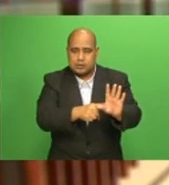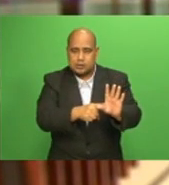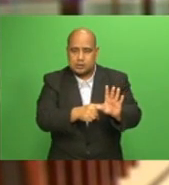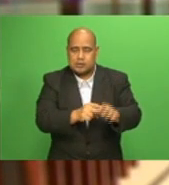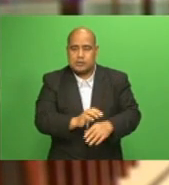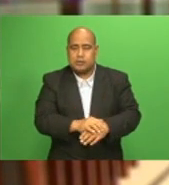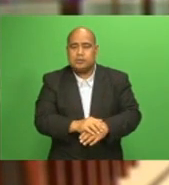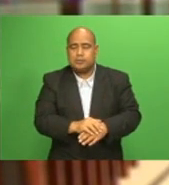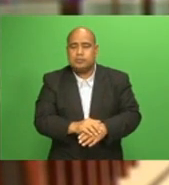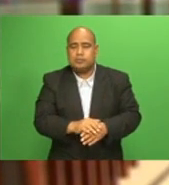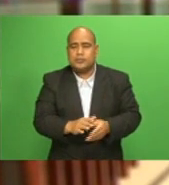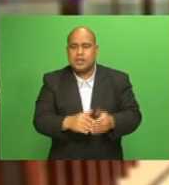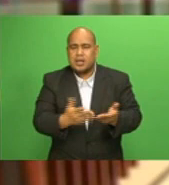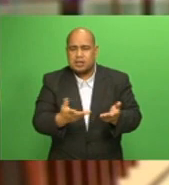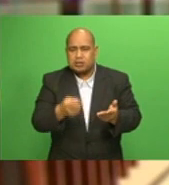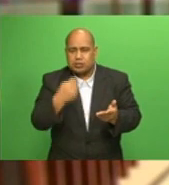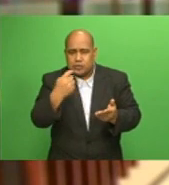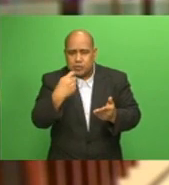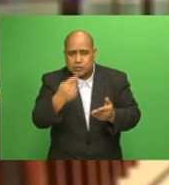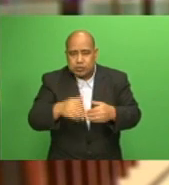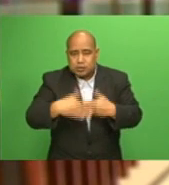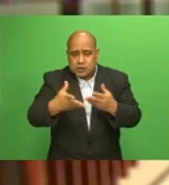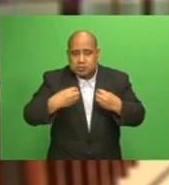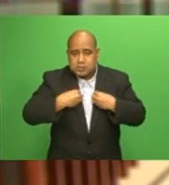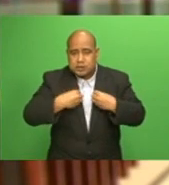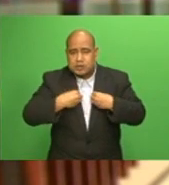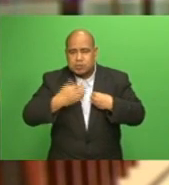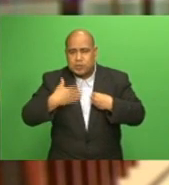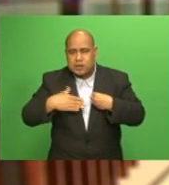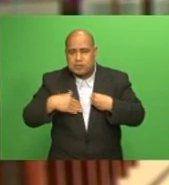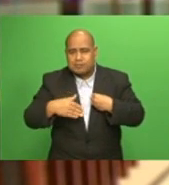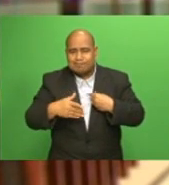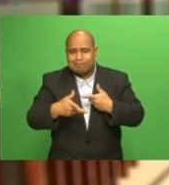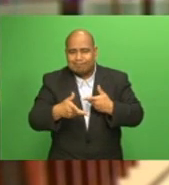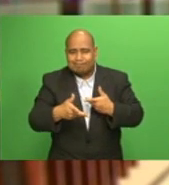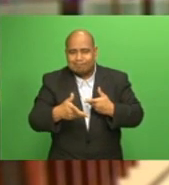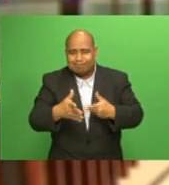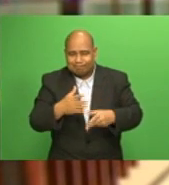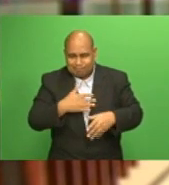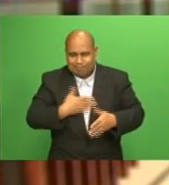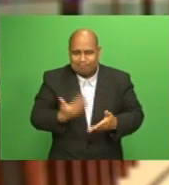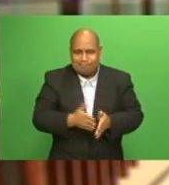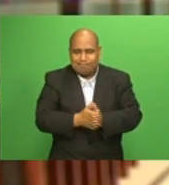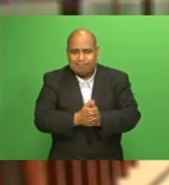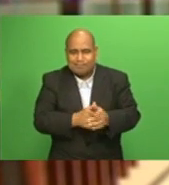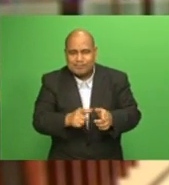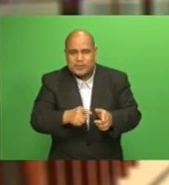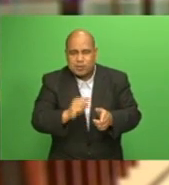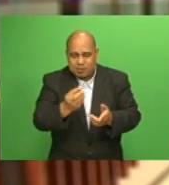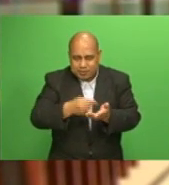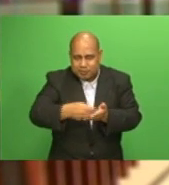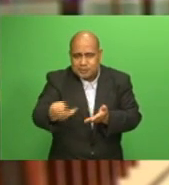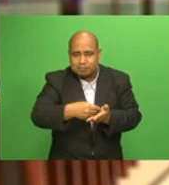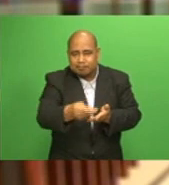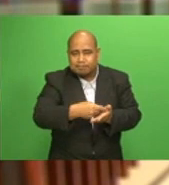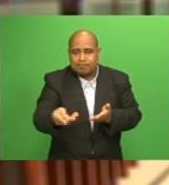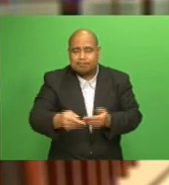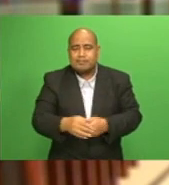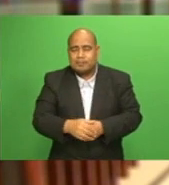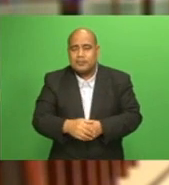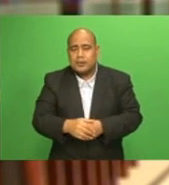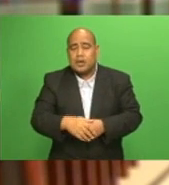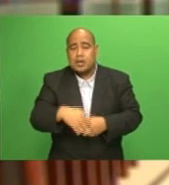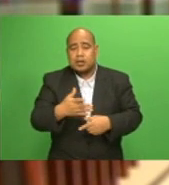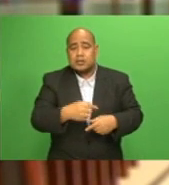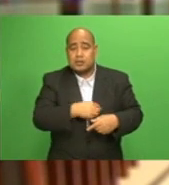fleeing to safe haven assets. The US dollar rose against riskier currencies, while the safe haven yen hit a 1-month high.